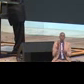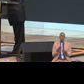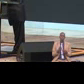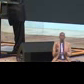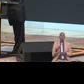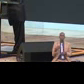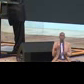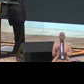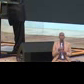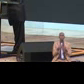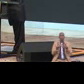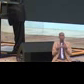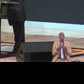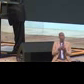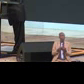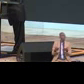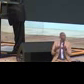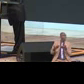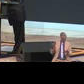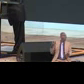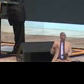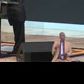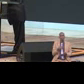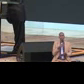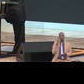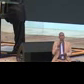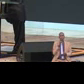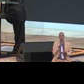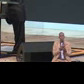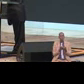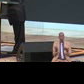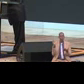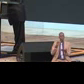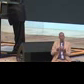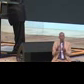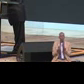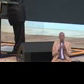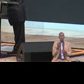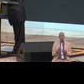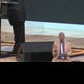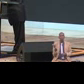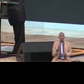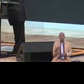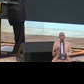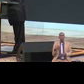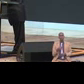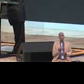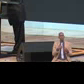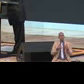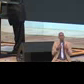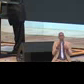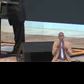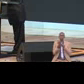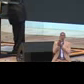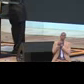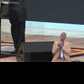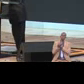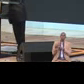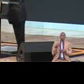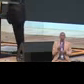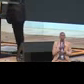failed before, we're not going to fail anymore. Where we defeated before, we will not